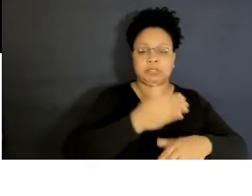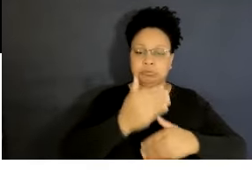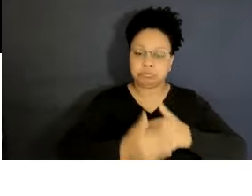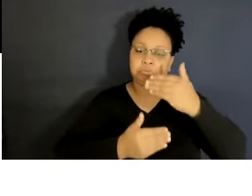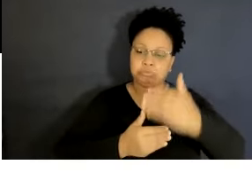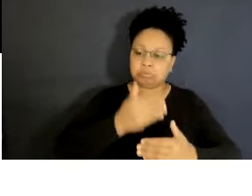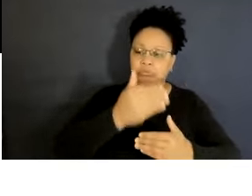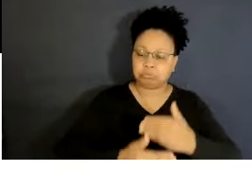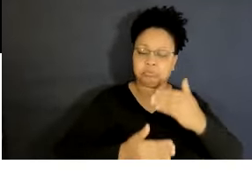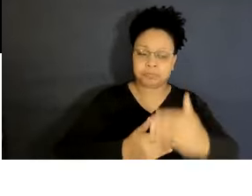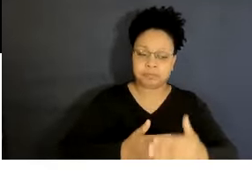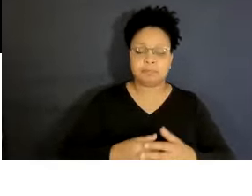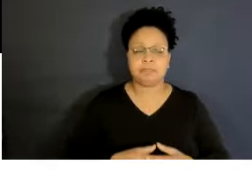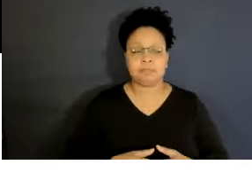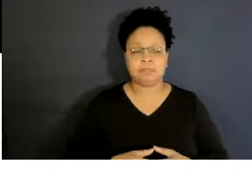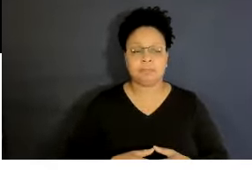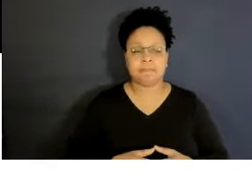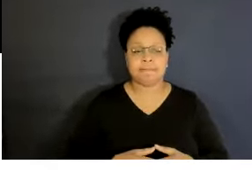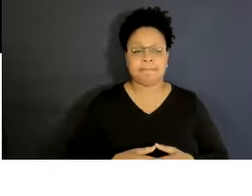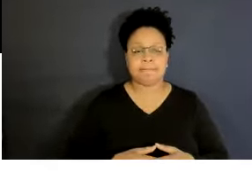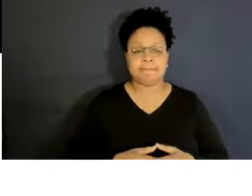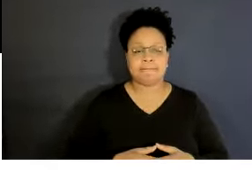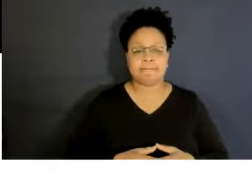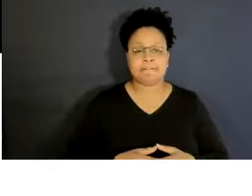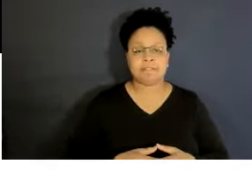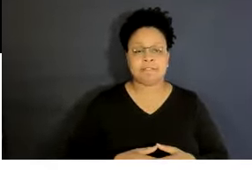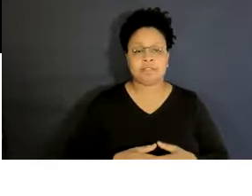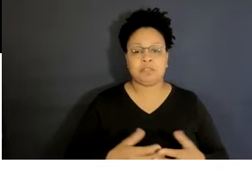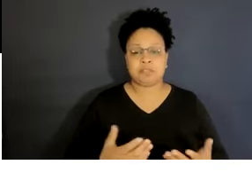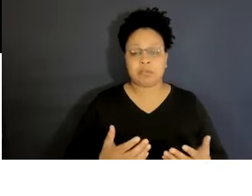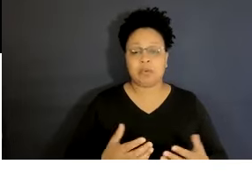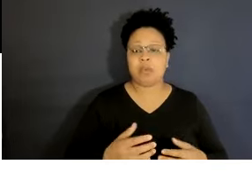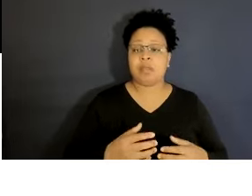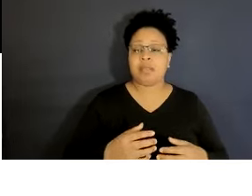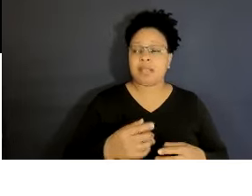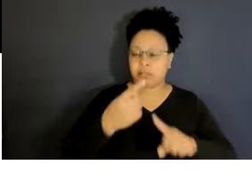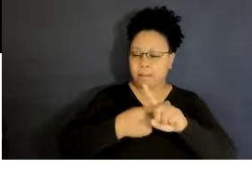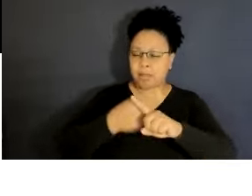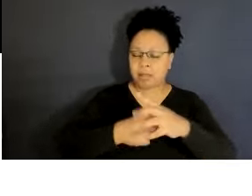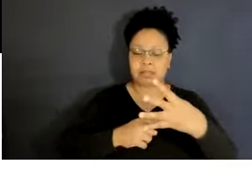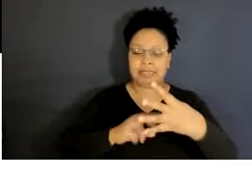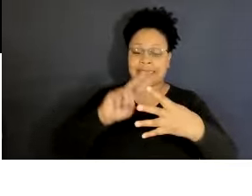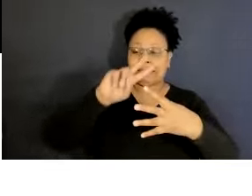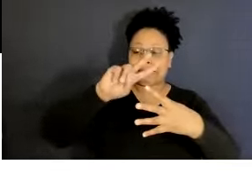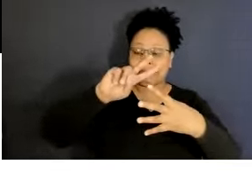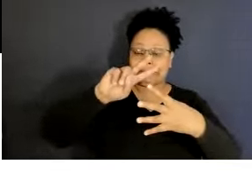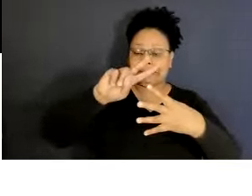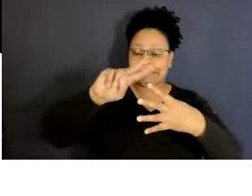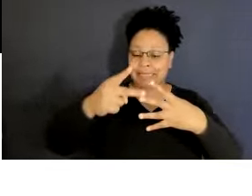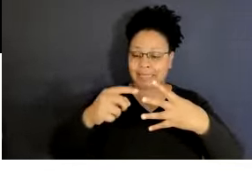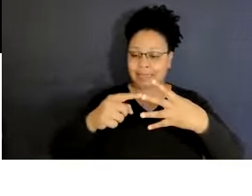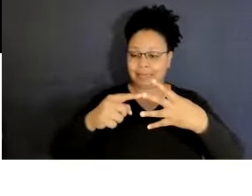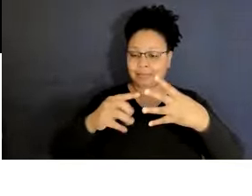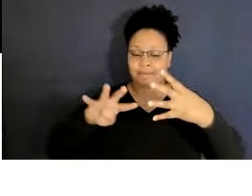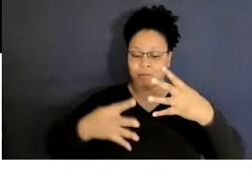every second and fourth Friday of the month, our coalition,